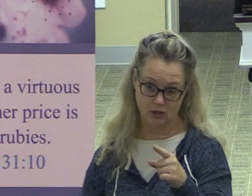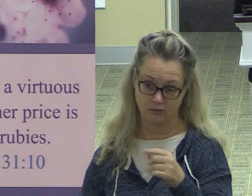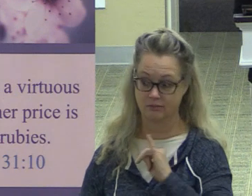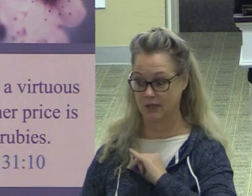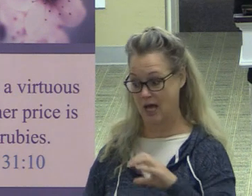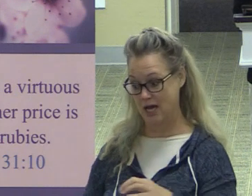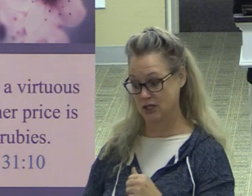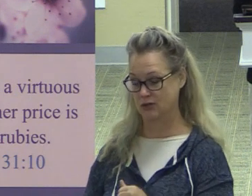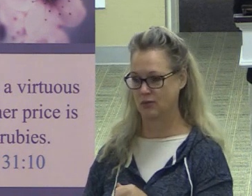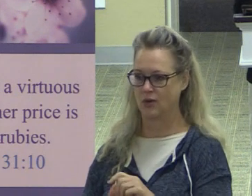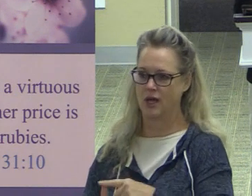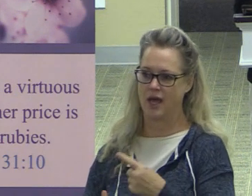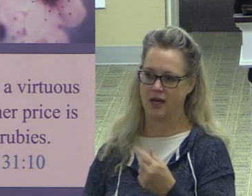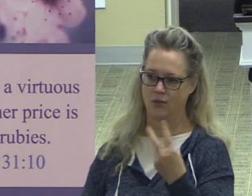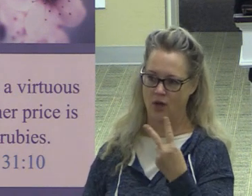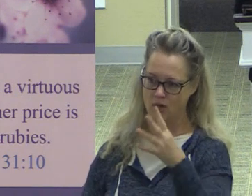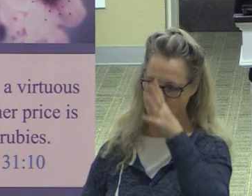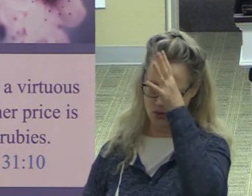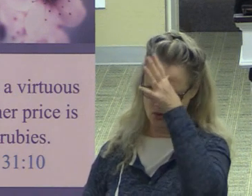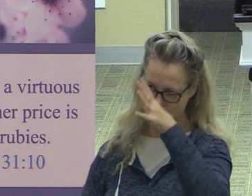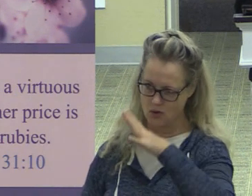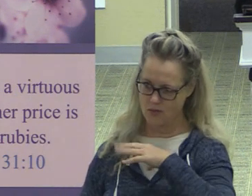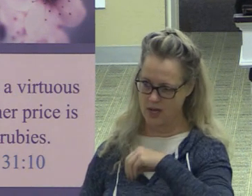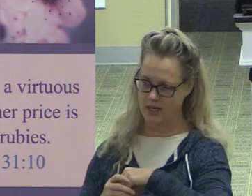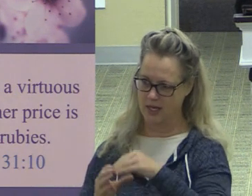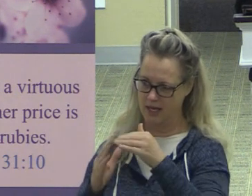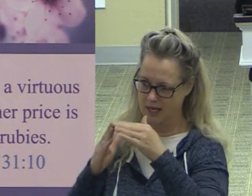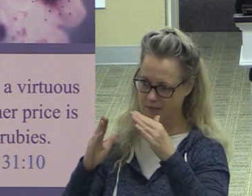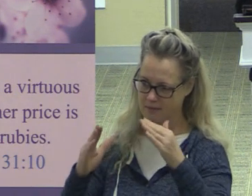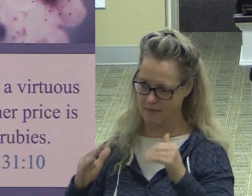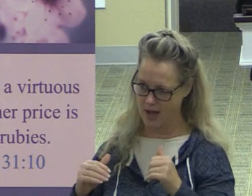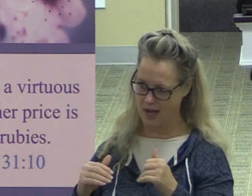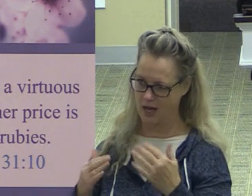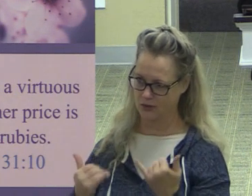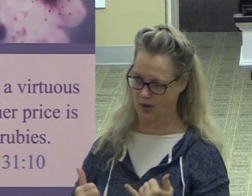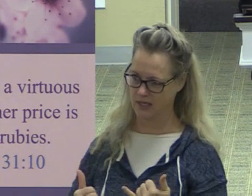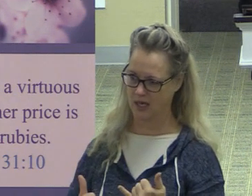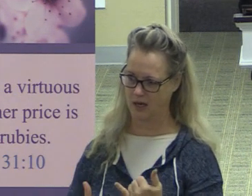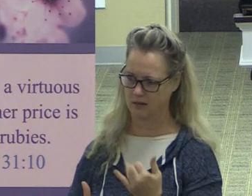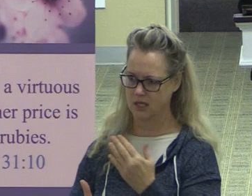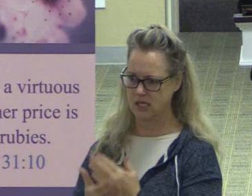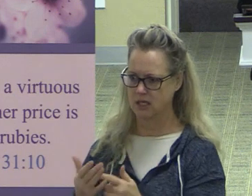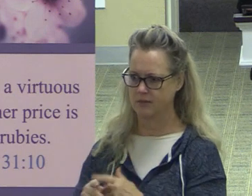Anyway, I have 2 men in my house right now, and sometimes they get blank stares.